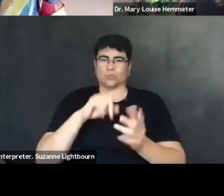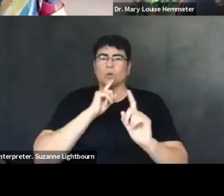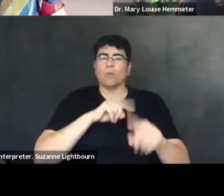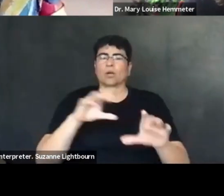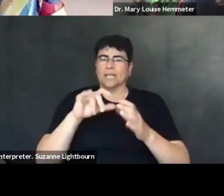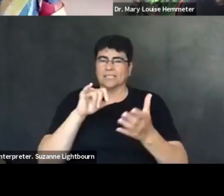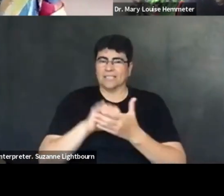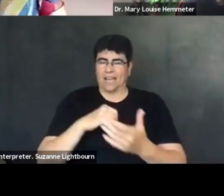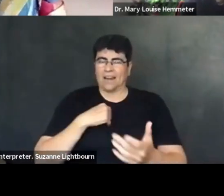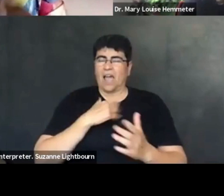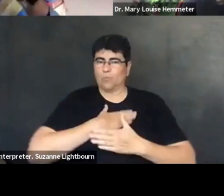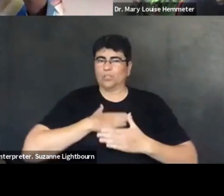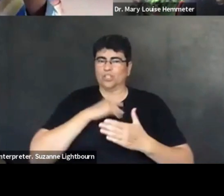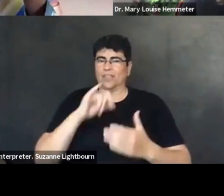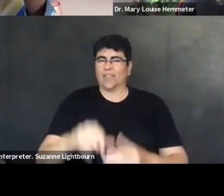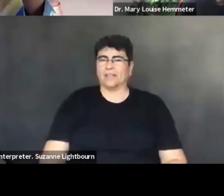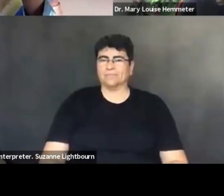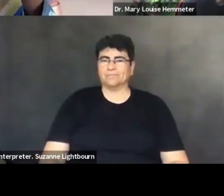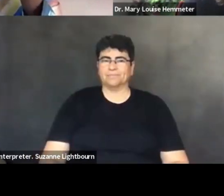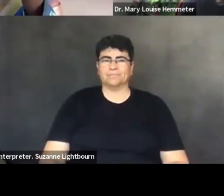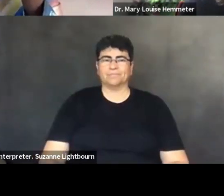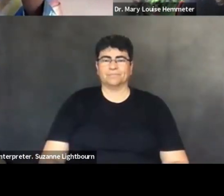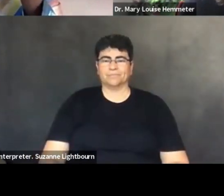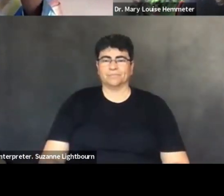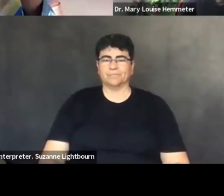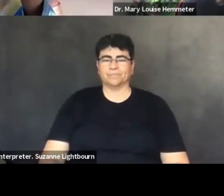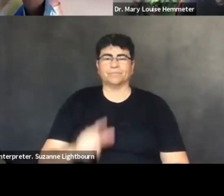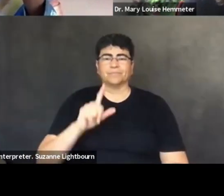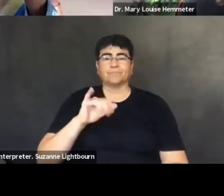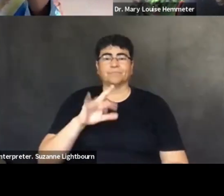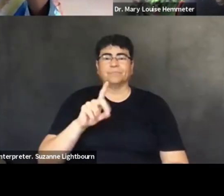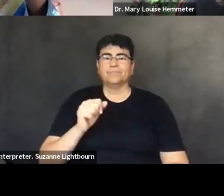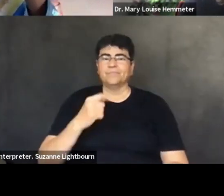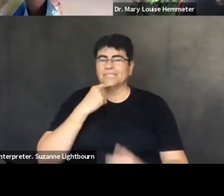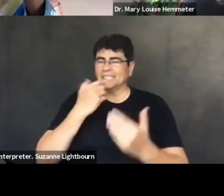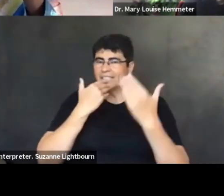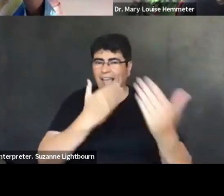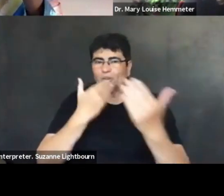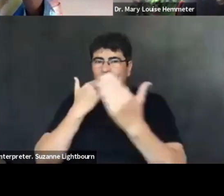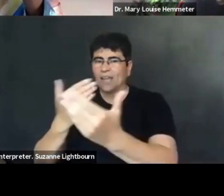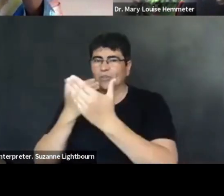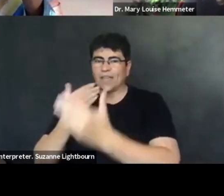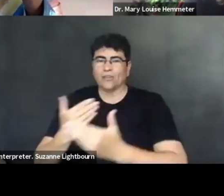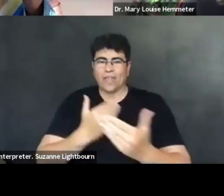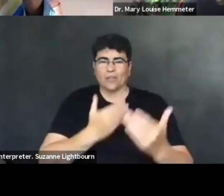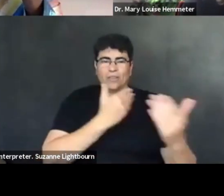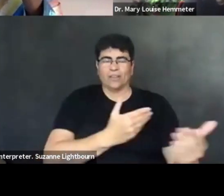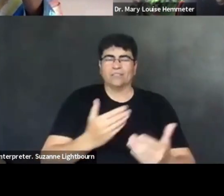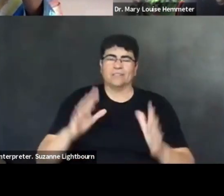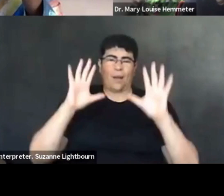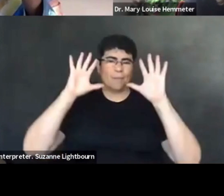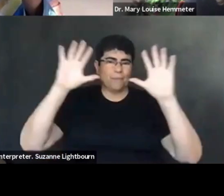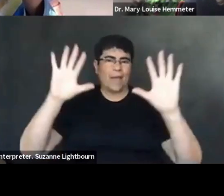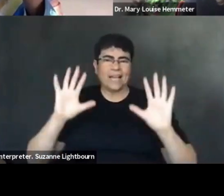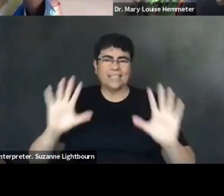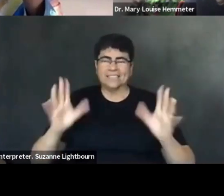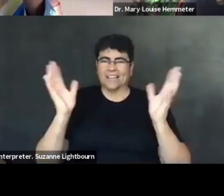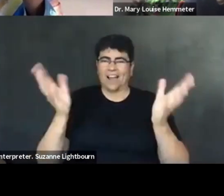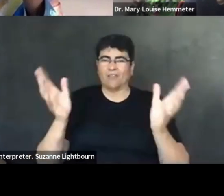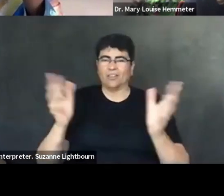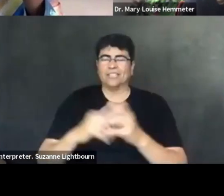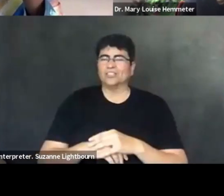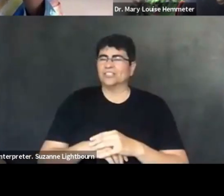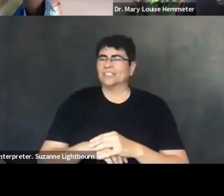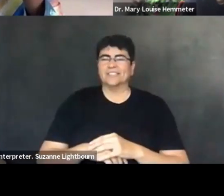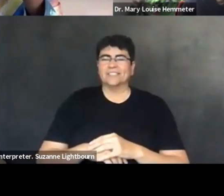that. Okay. Well, I'm going to turn it. Thank you to all of you. Such an amazing conversation,